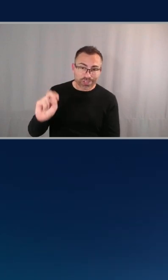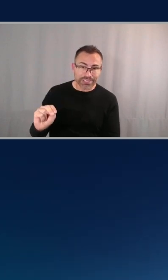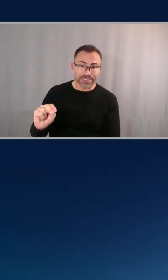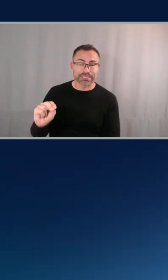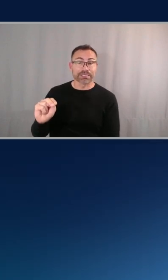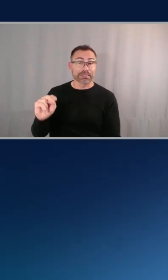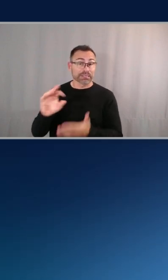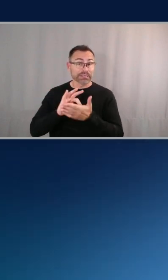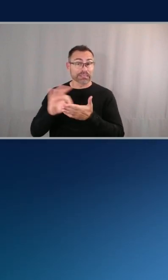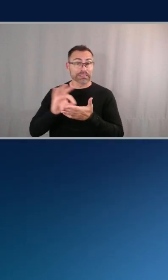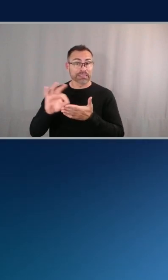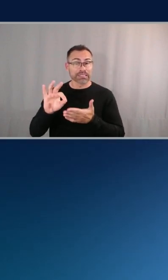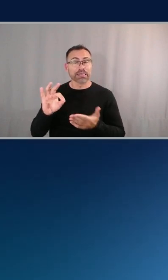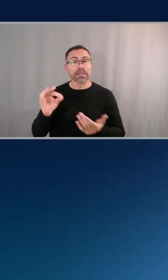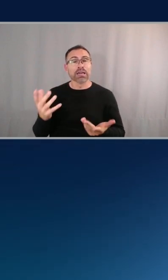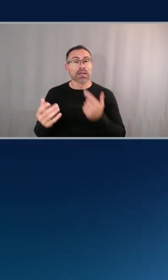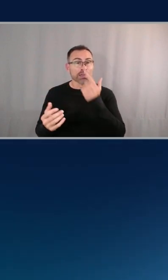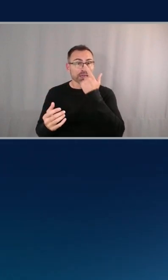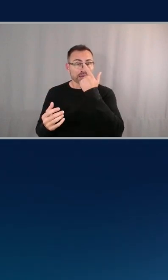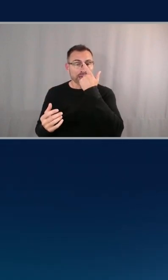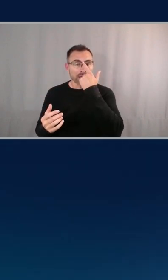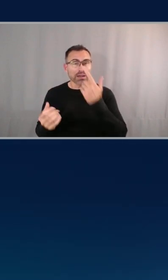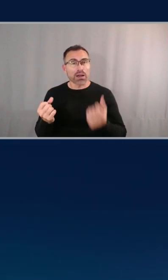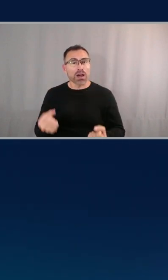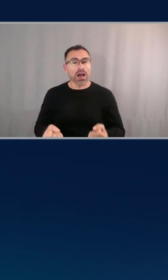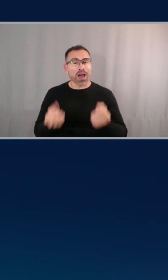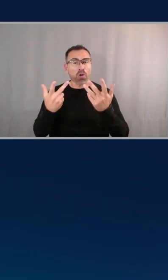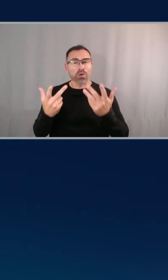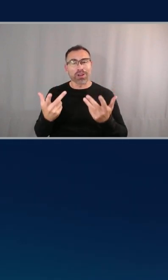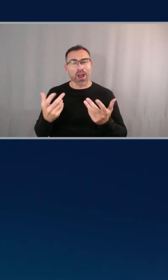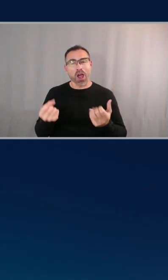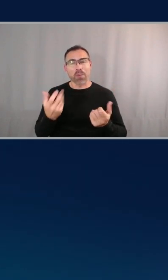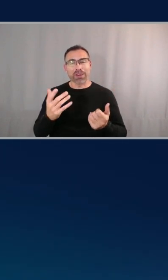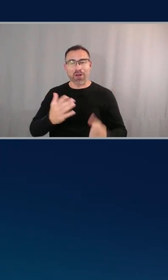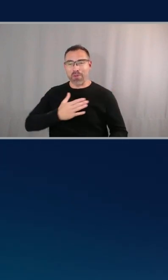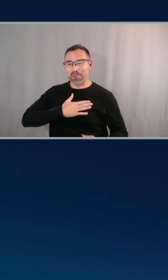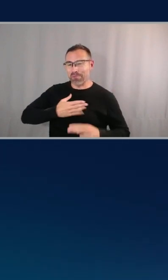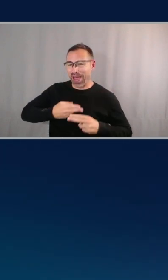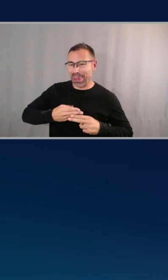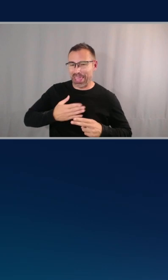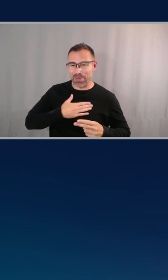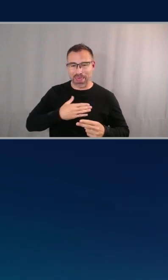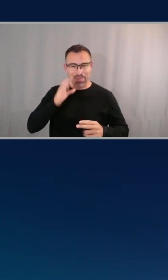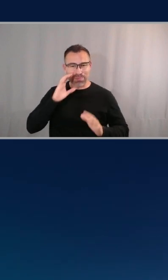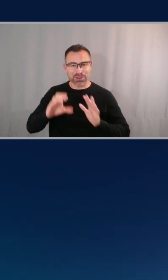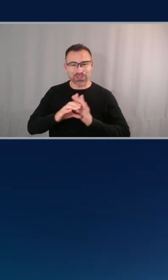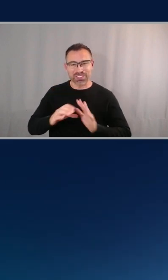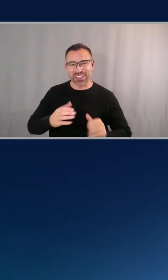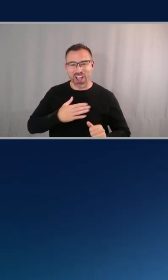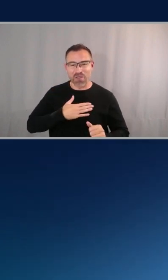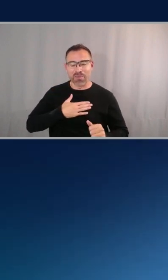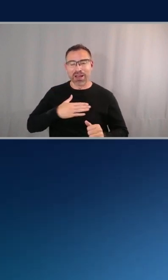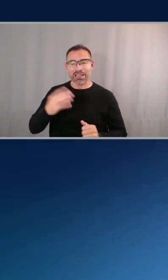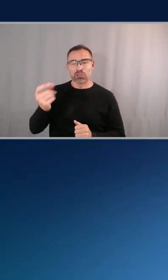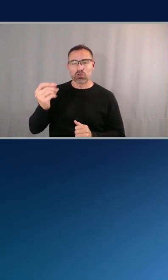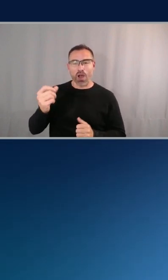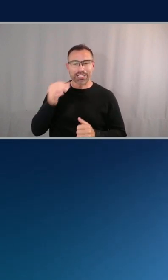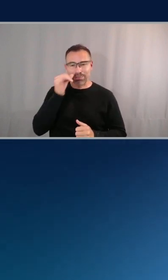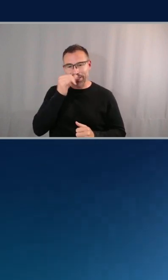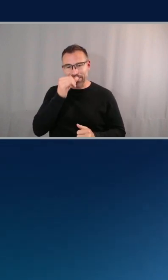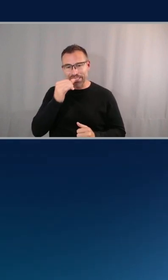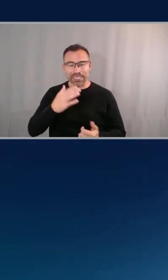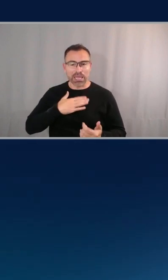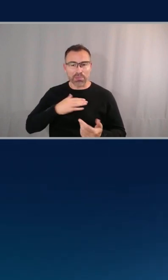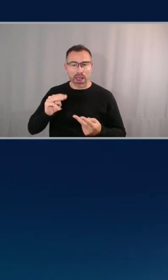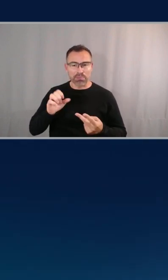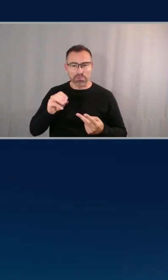many of them are my own memes and pics of my dogs being silly, as they are wont to do. Aditya, thanks so much for hanging out with us today.